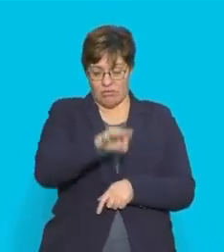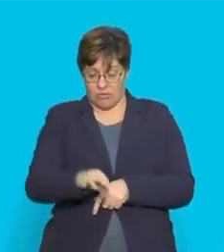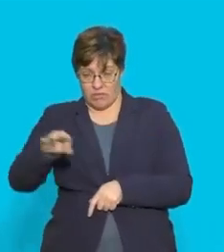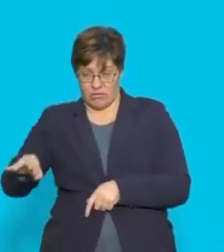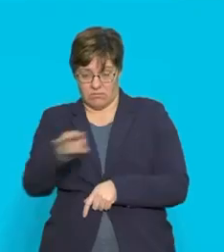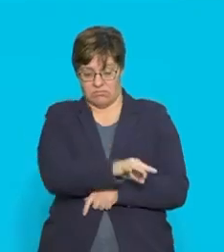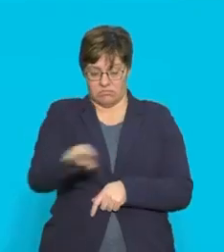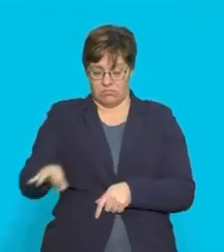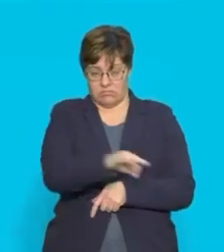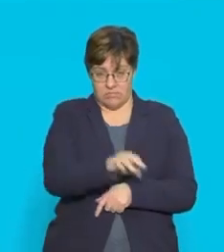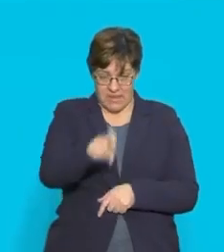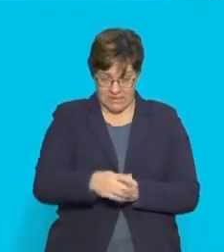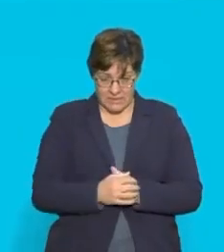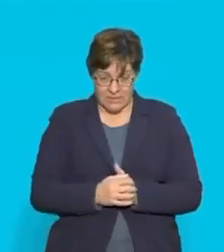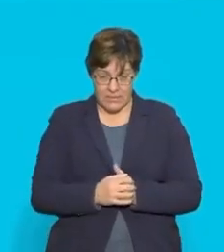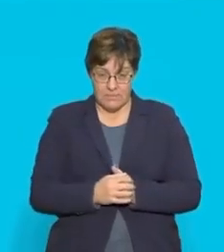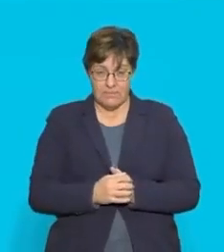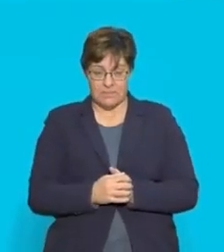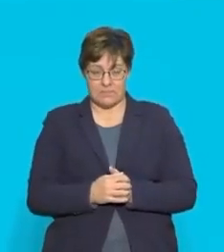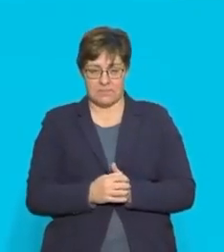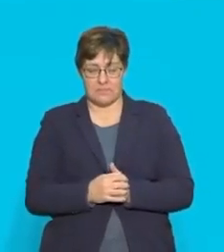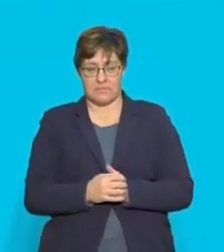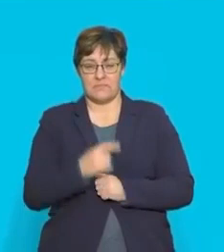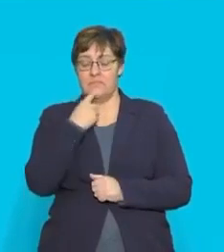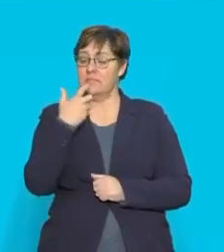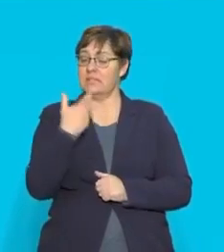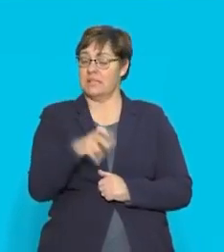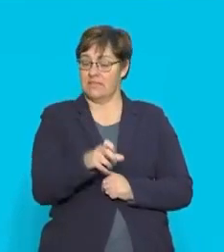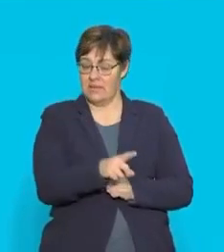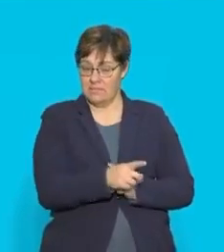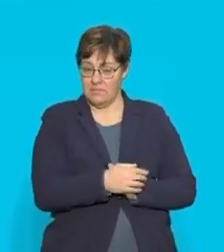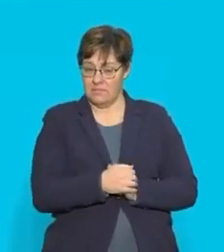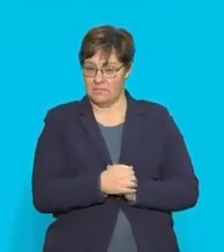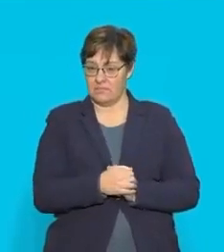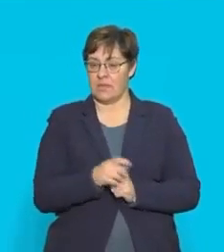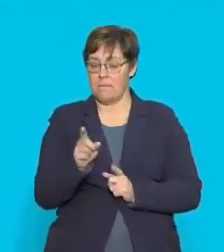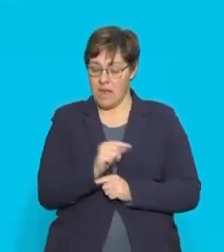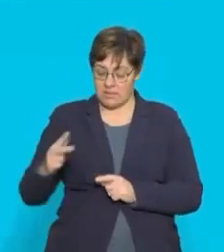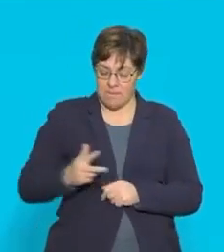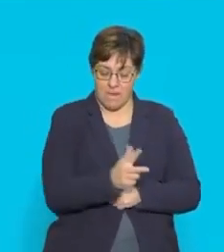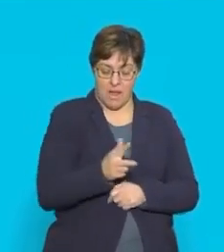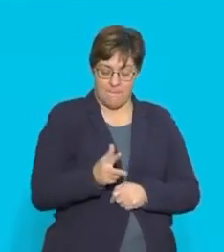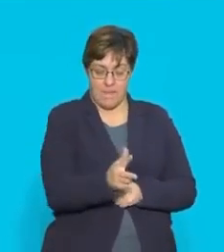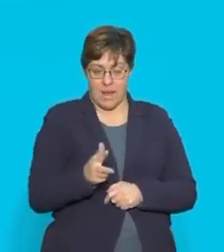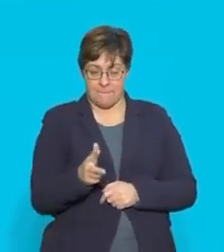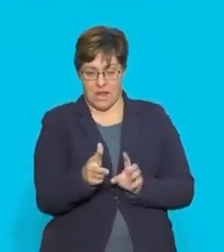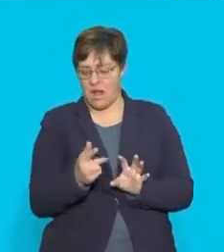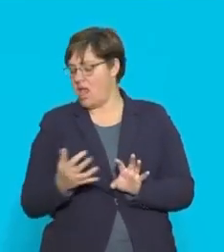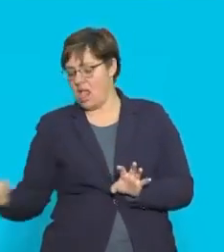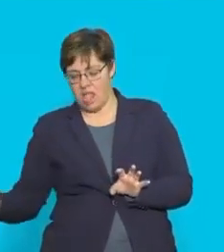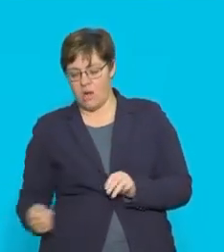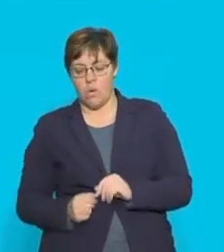asking is that the silver cars must be parked next to each other. So it